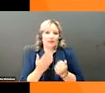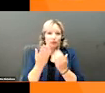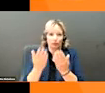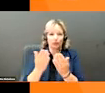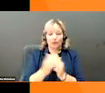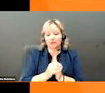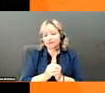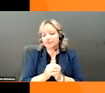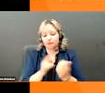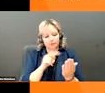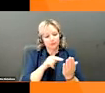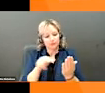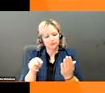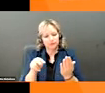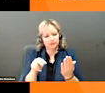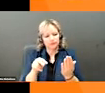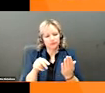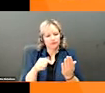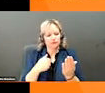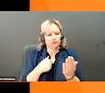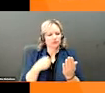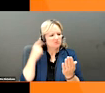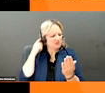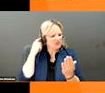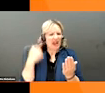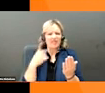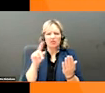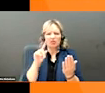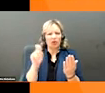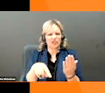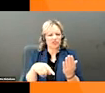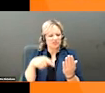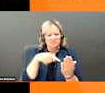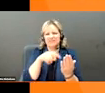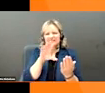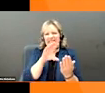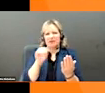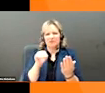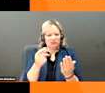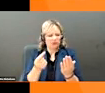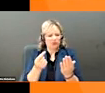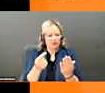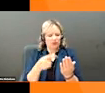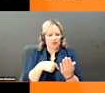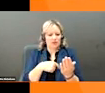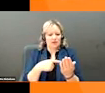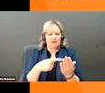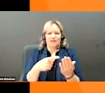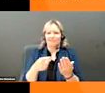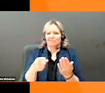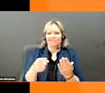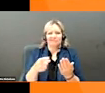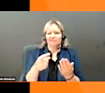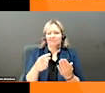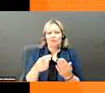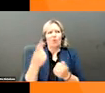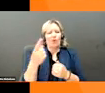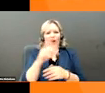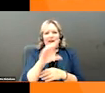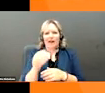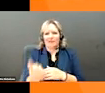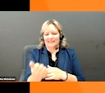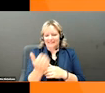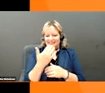brochure, which aren't answering really any of the questions. They're very general about the company. It's too much. I can find that on a website. I want